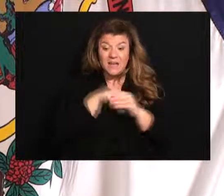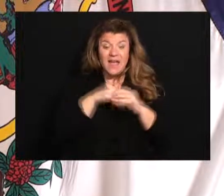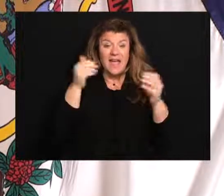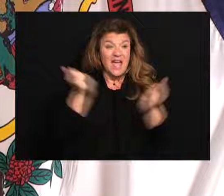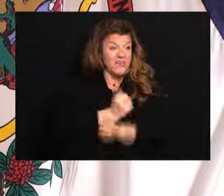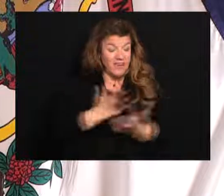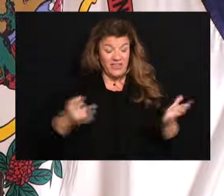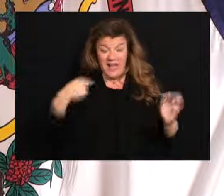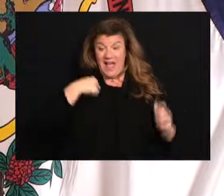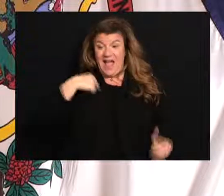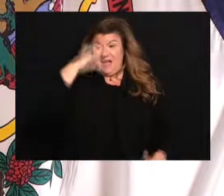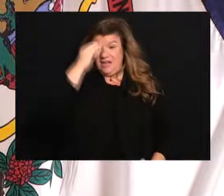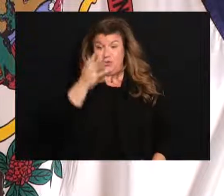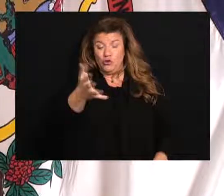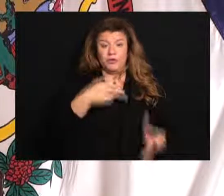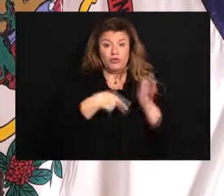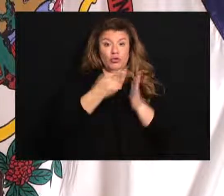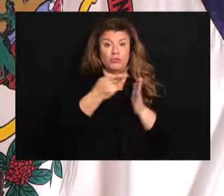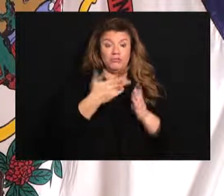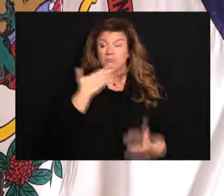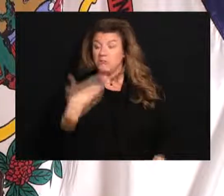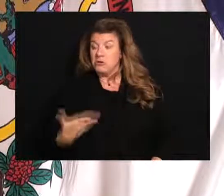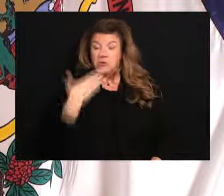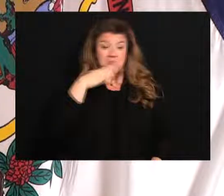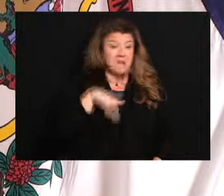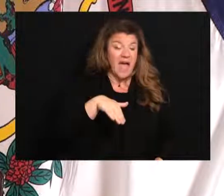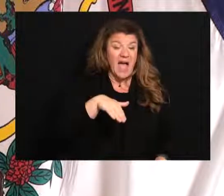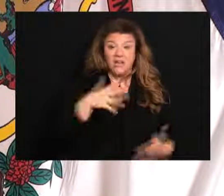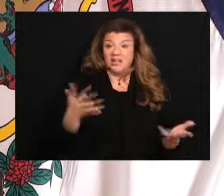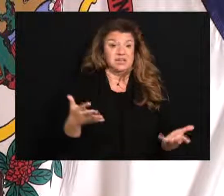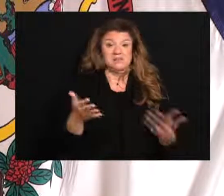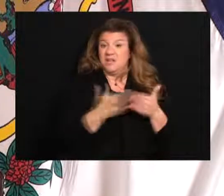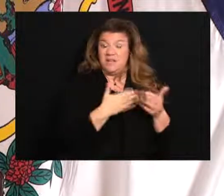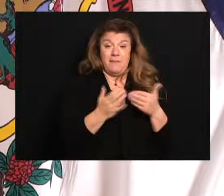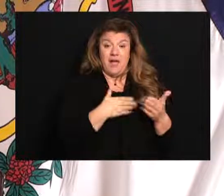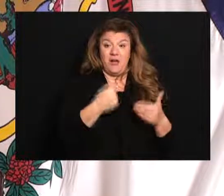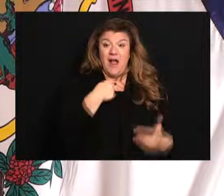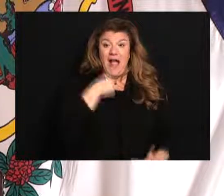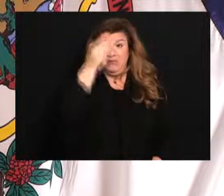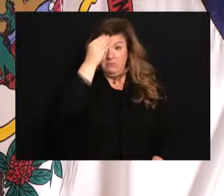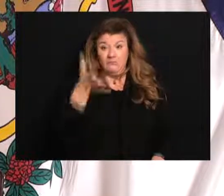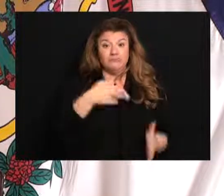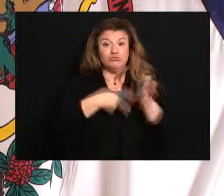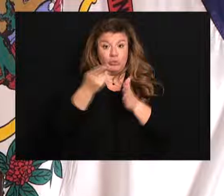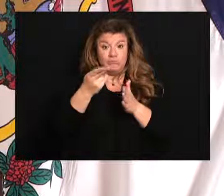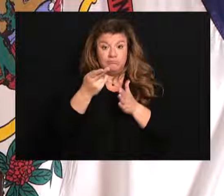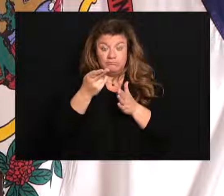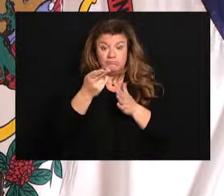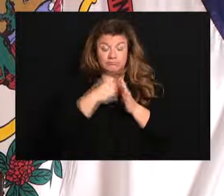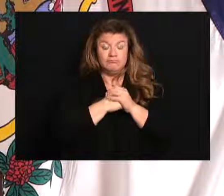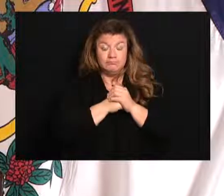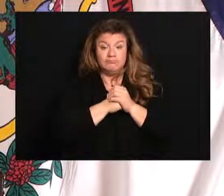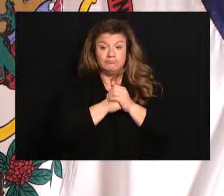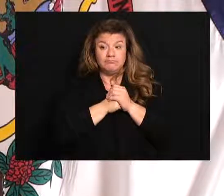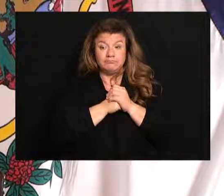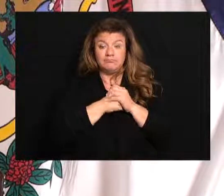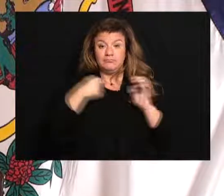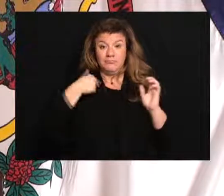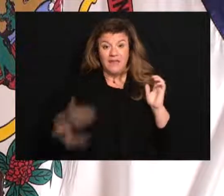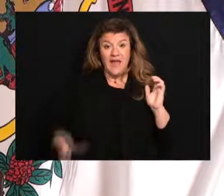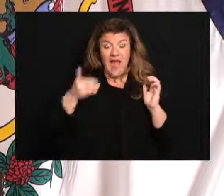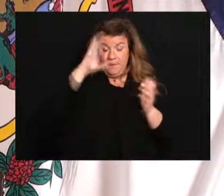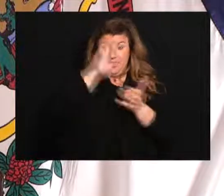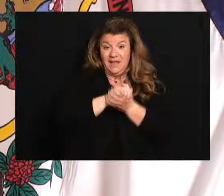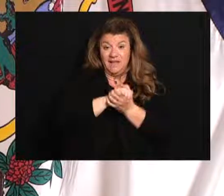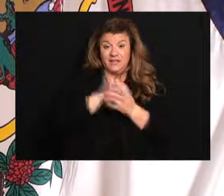the truth. The good and the bad, I have told you absolutely the truth all the time. I believe, Jim Justice